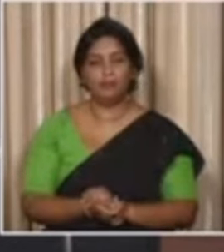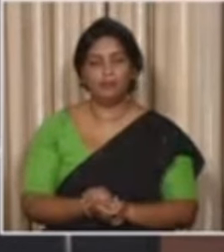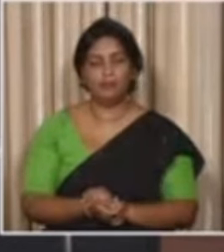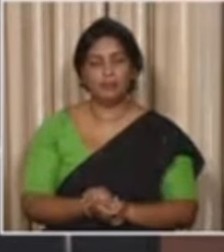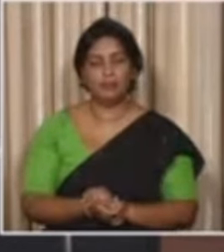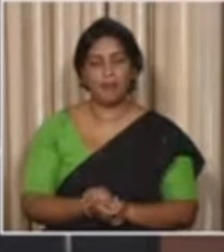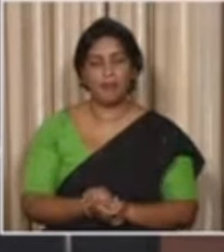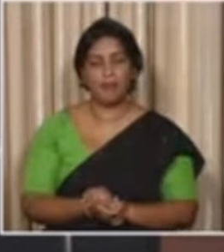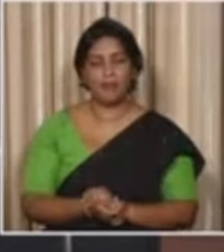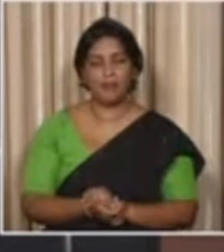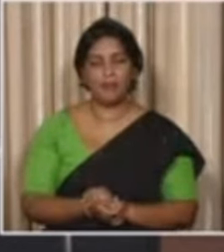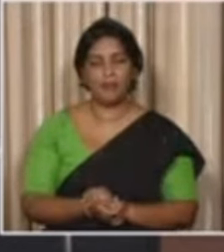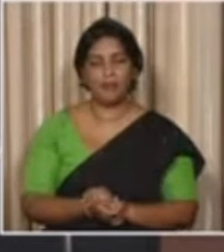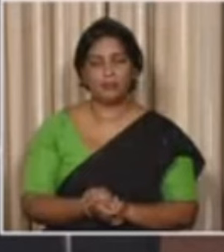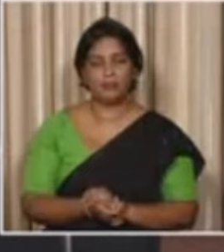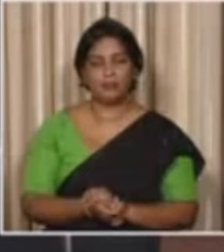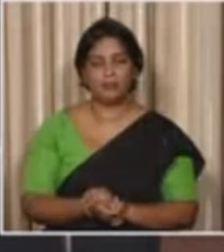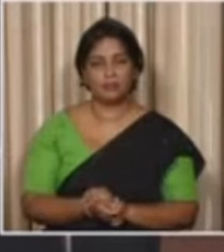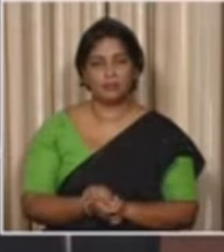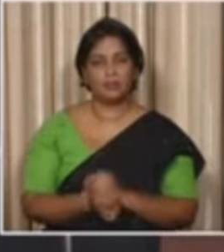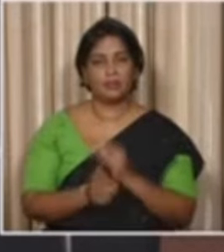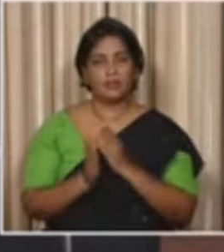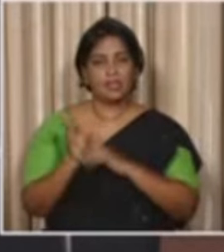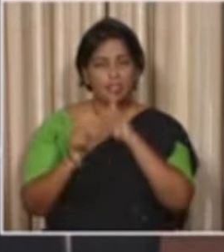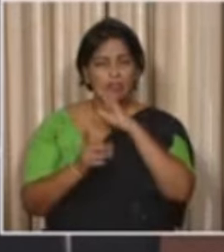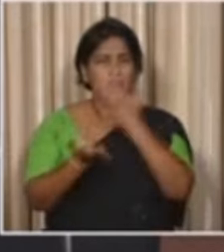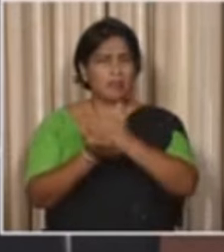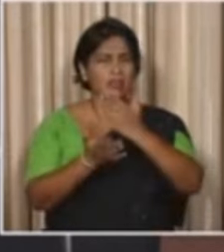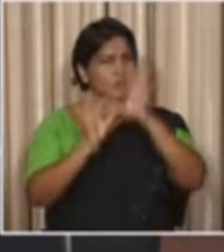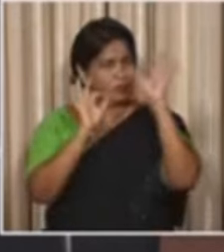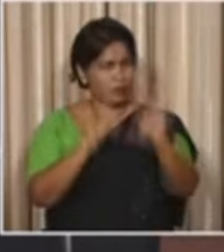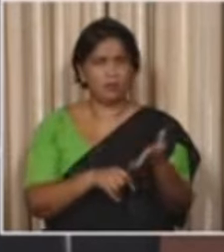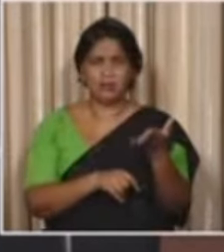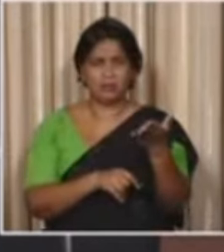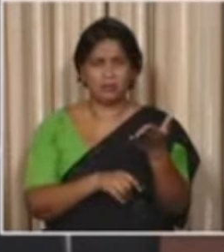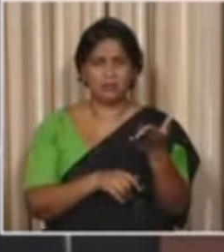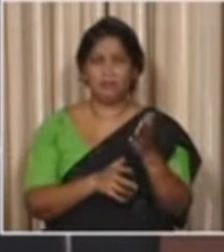I'm speaking to the minister, please don't disturb me.